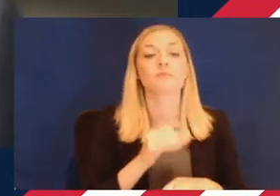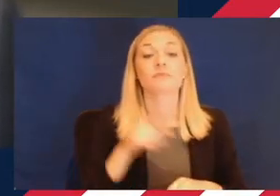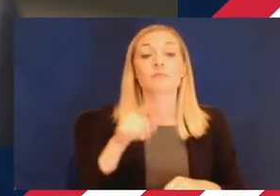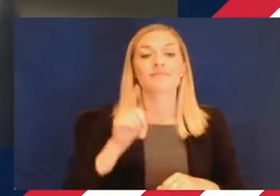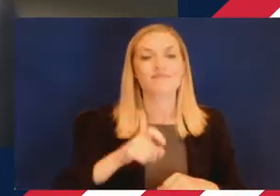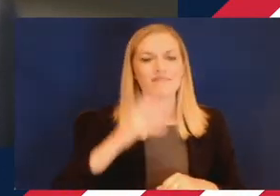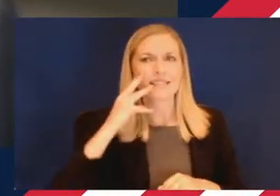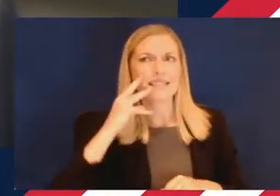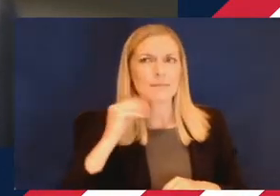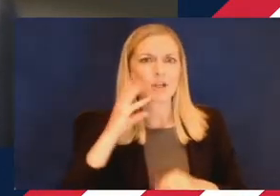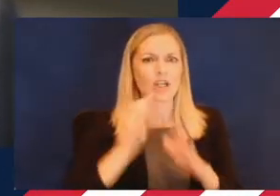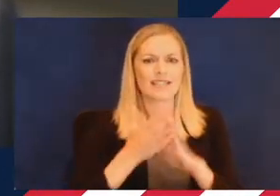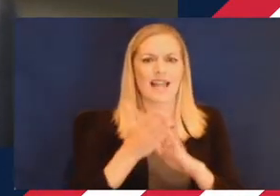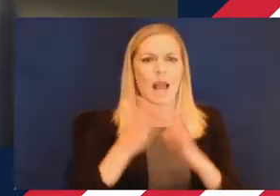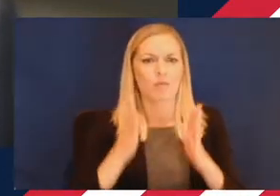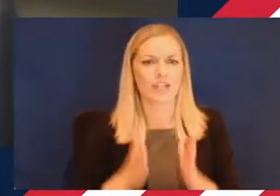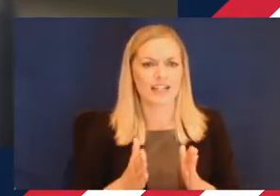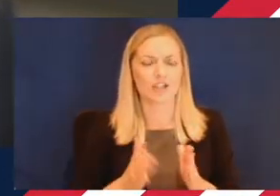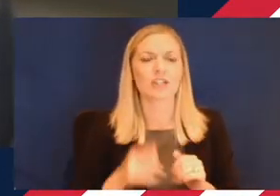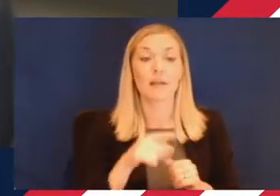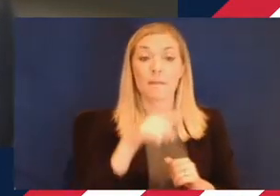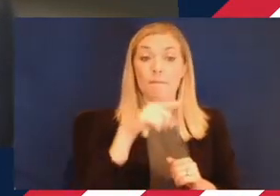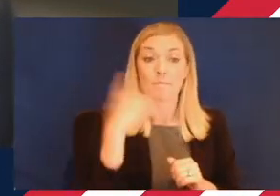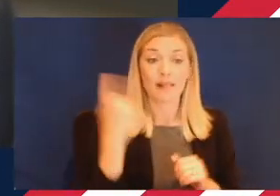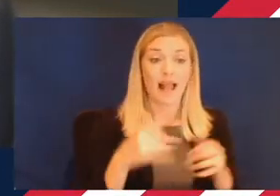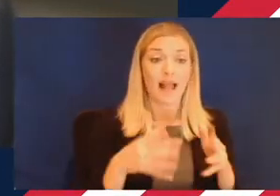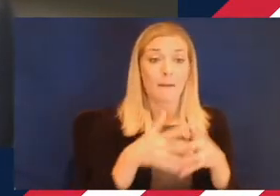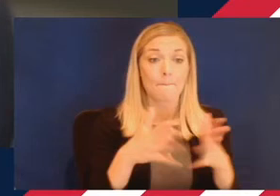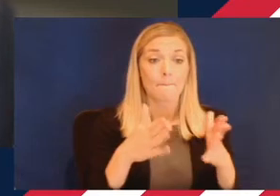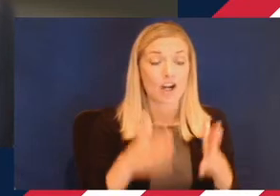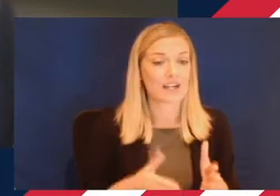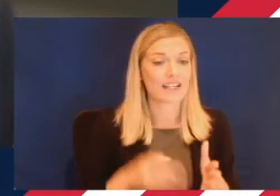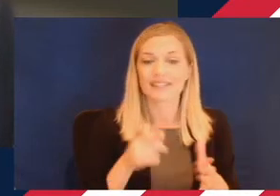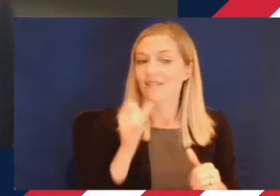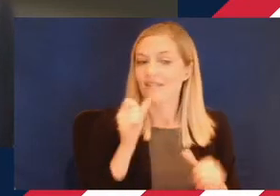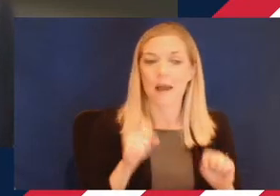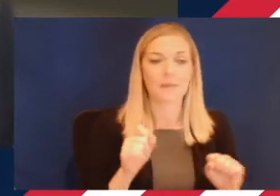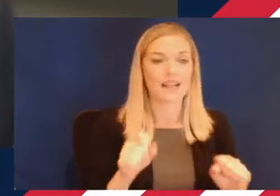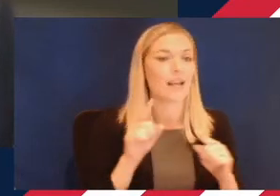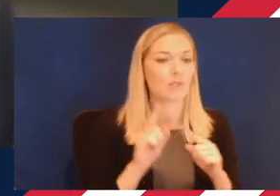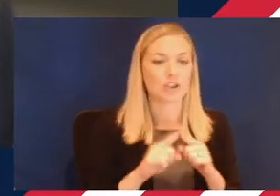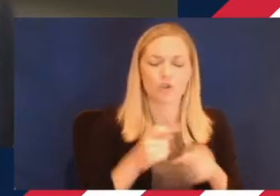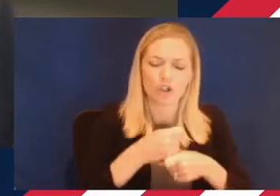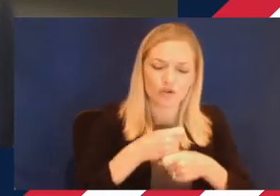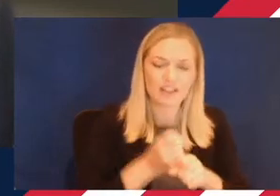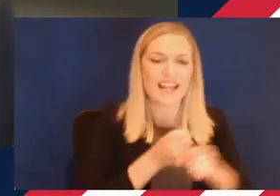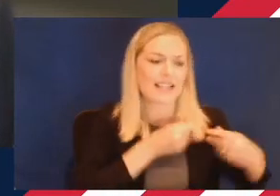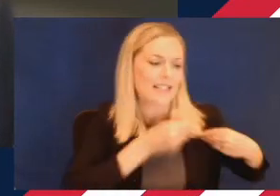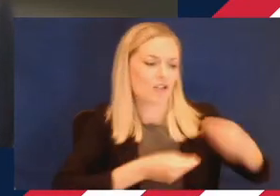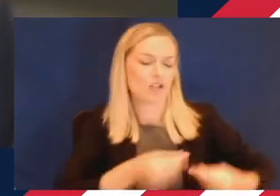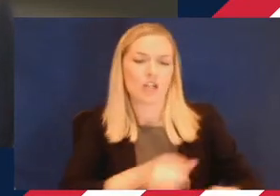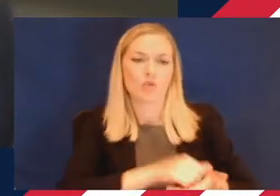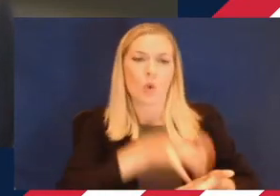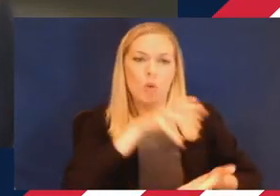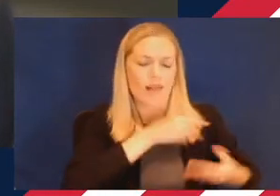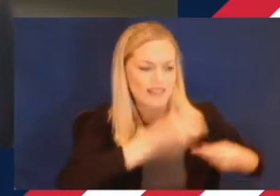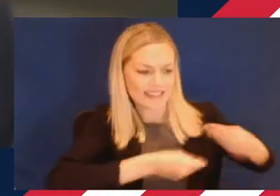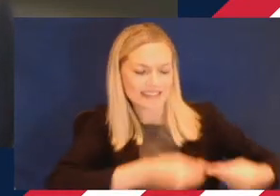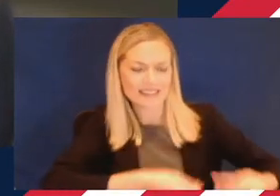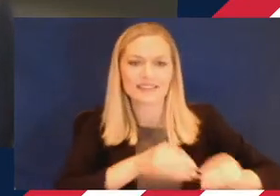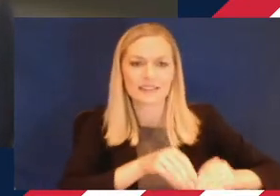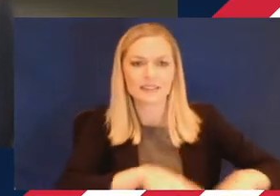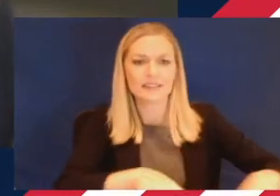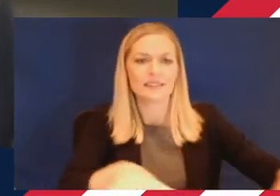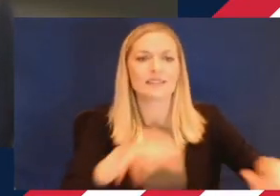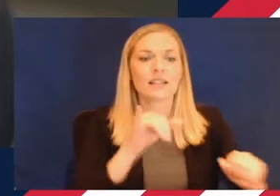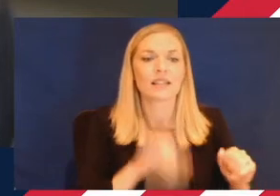capital. Black Americans have been unable to create intergenerational wealth, which explains the low median household wealth of about $17,000. That's